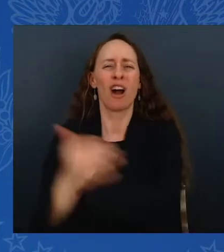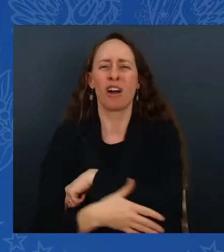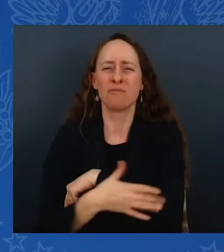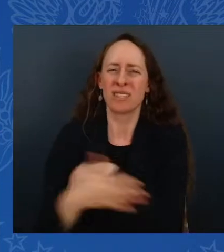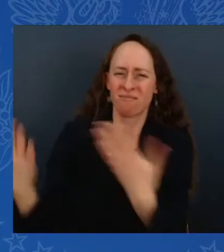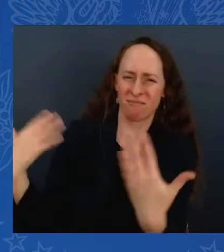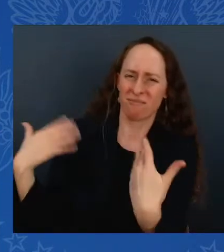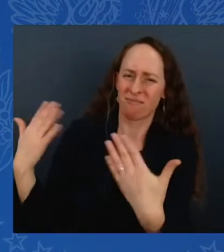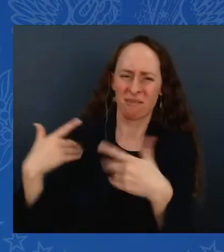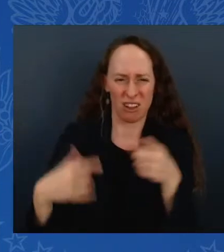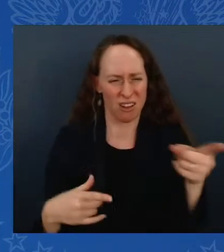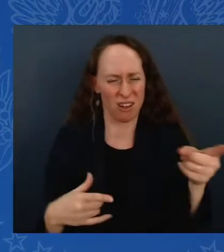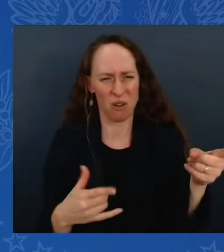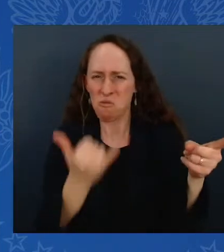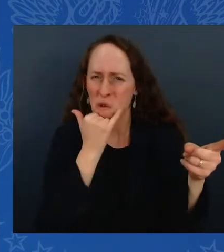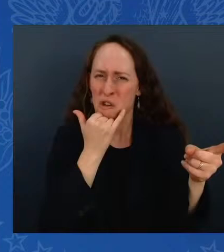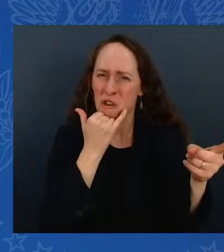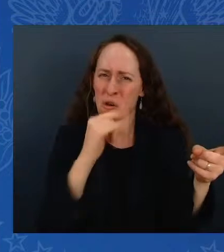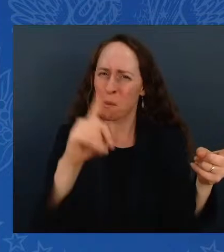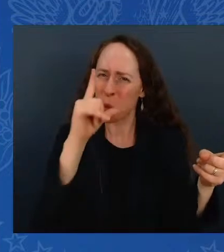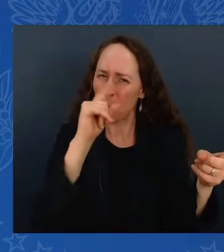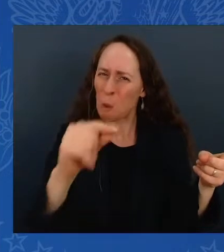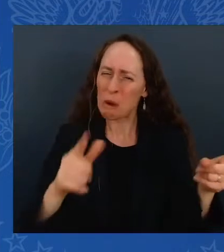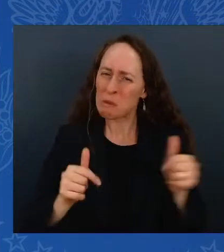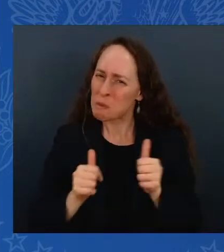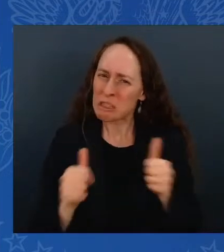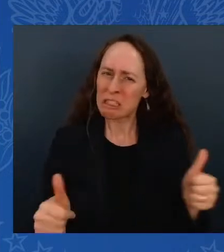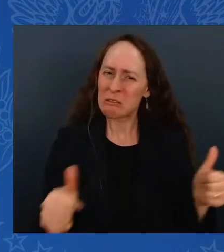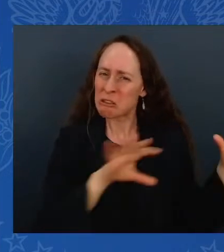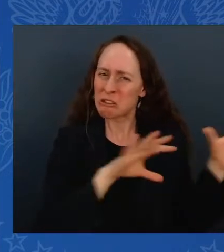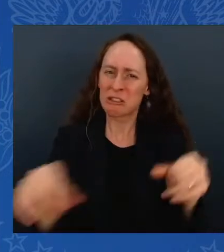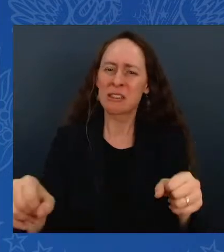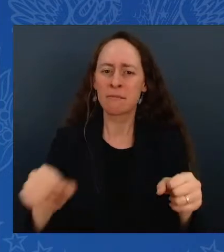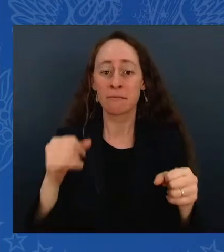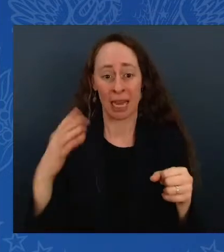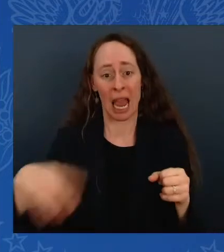a whole lot of support for that. I warned them all.